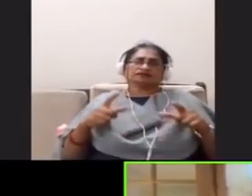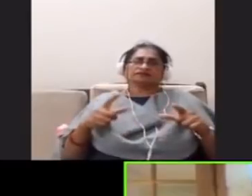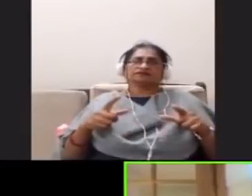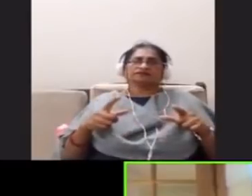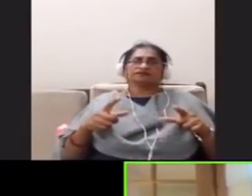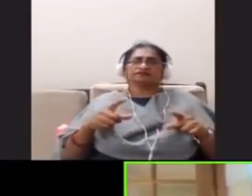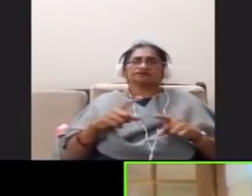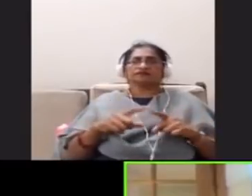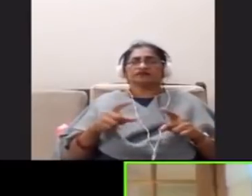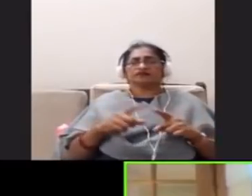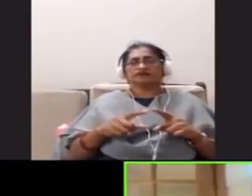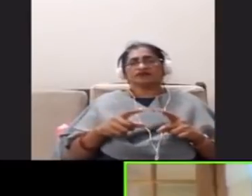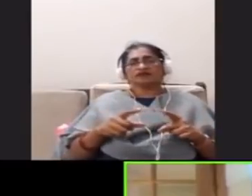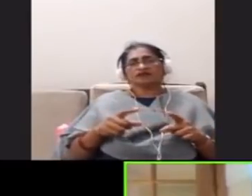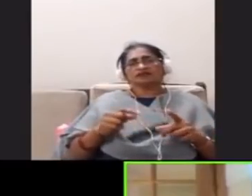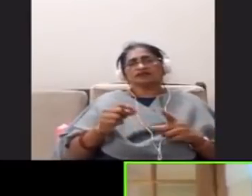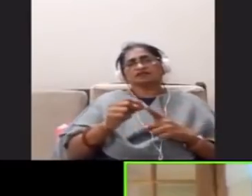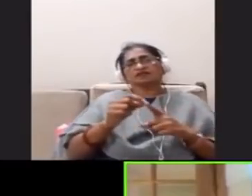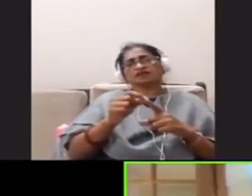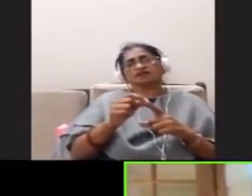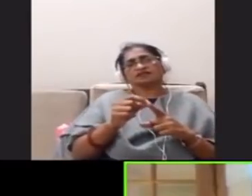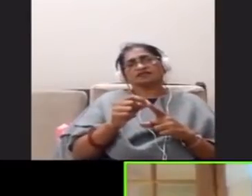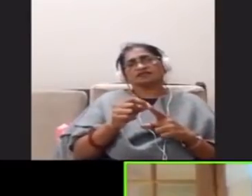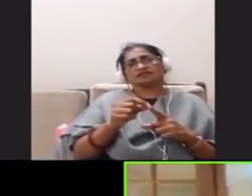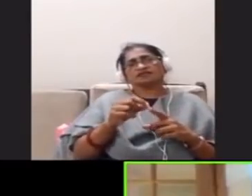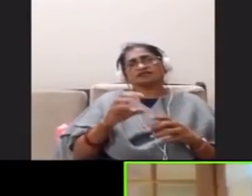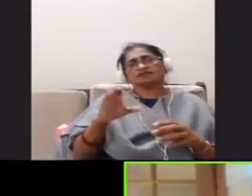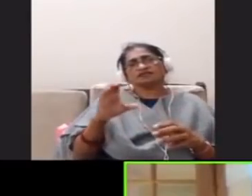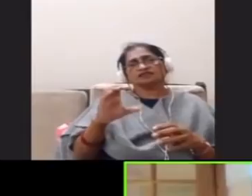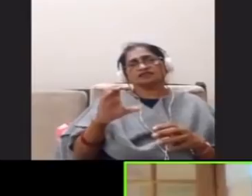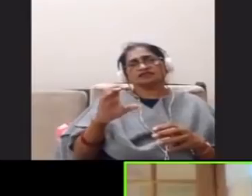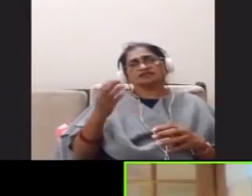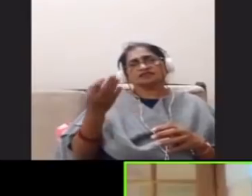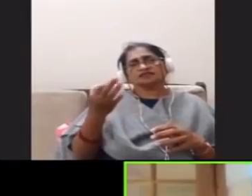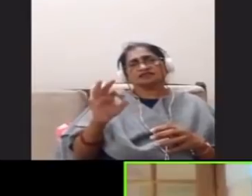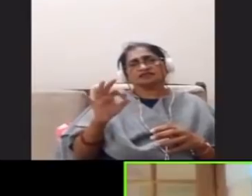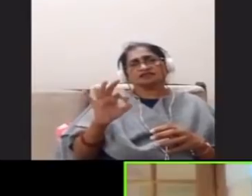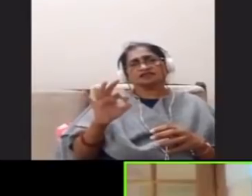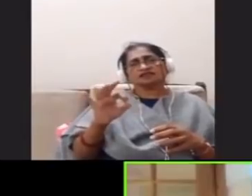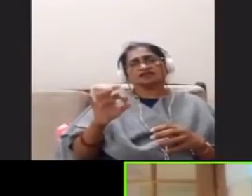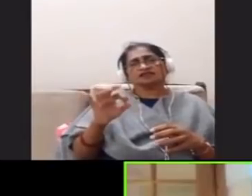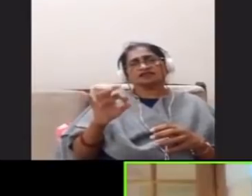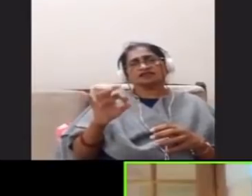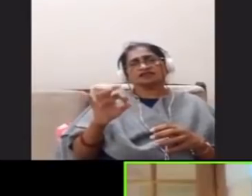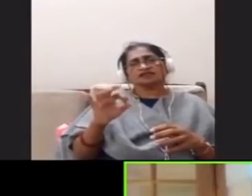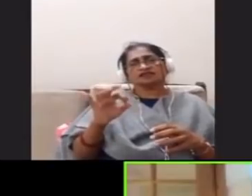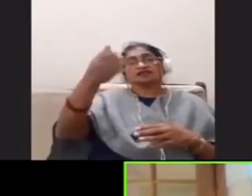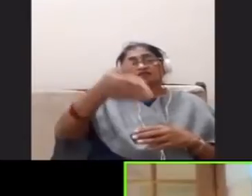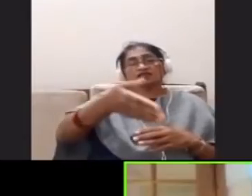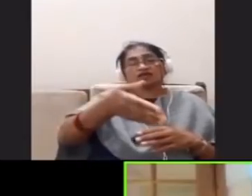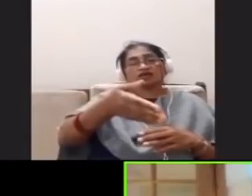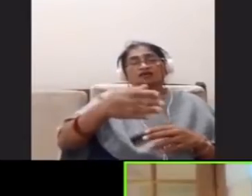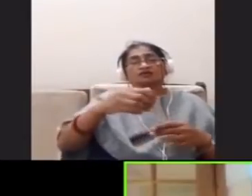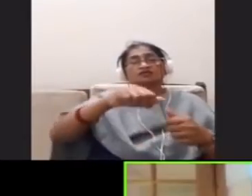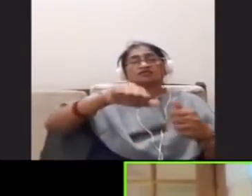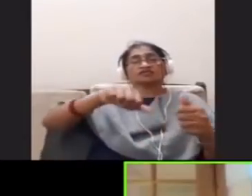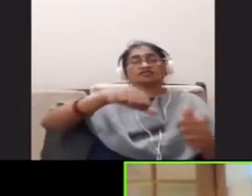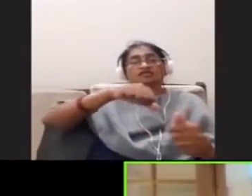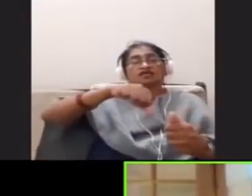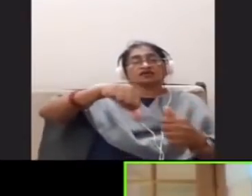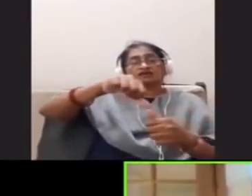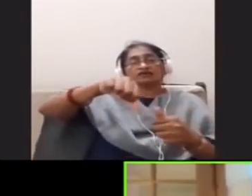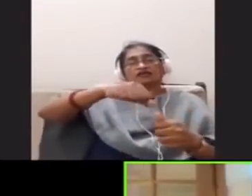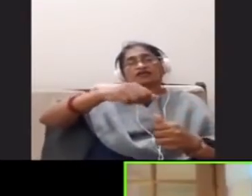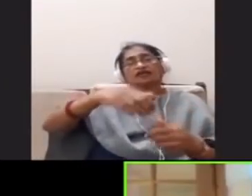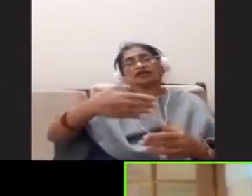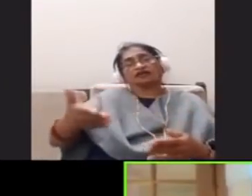especially at the moment with C19, and I just think to be able to reach out to each other, at the end of the day we are